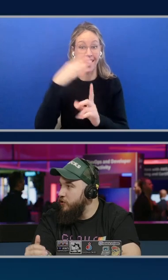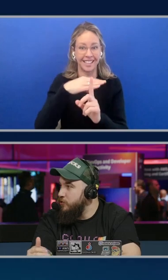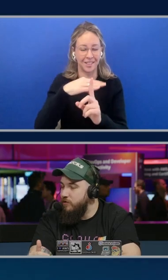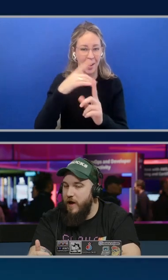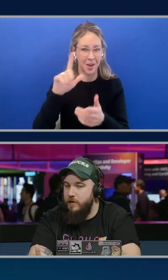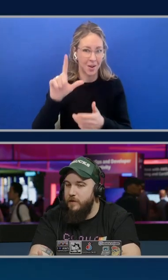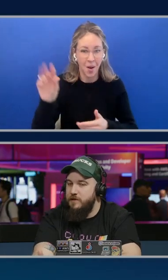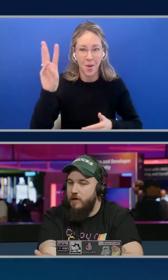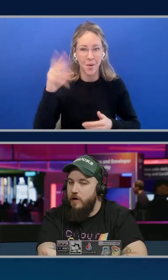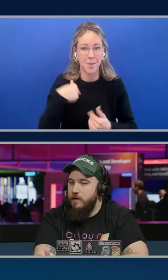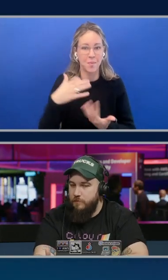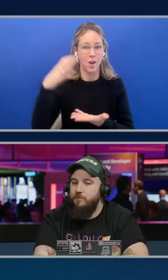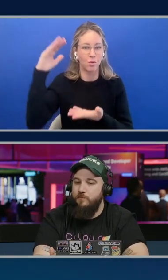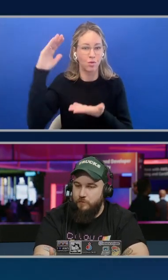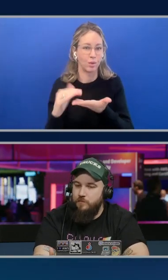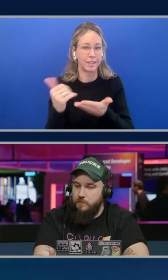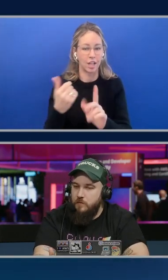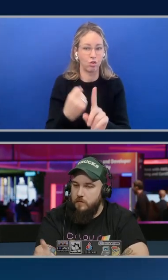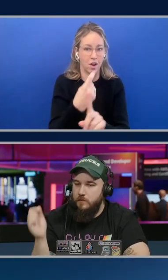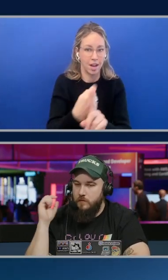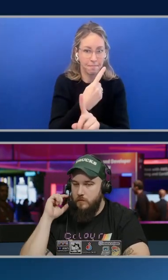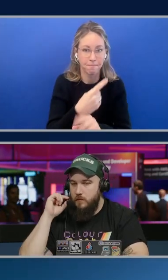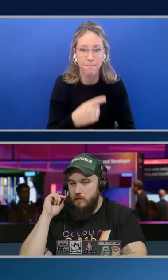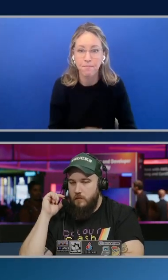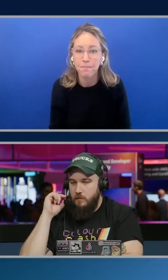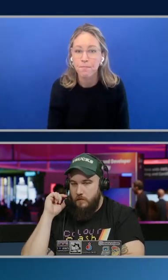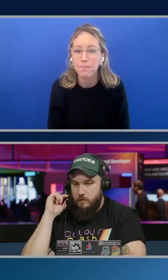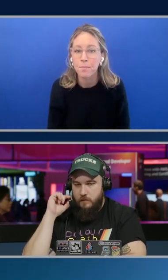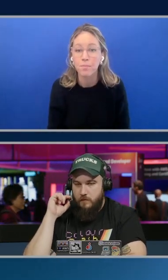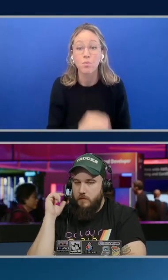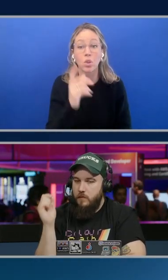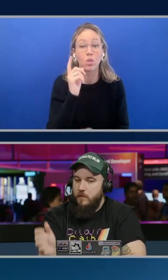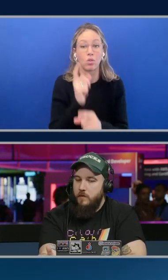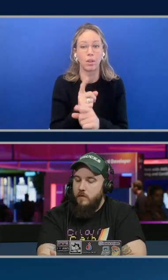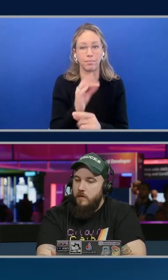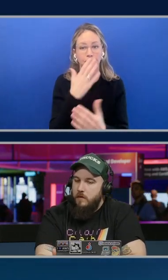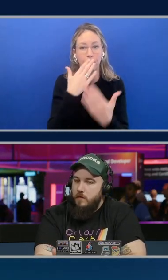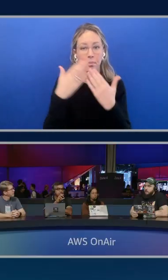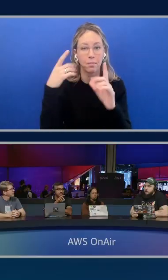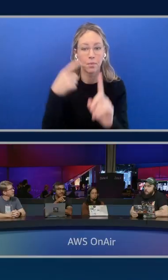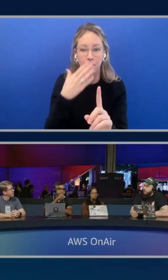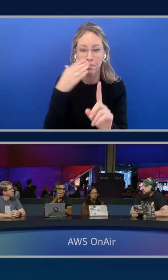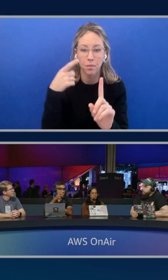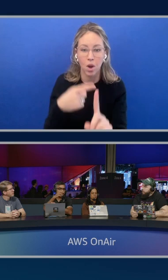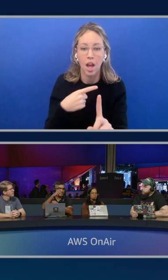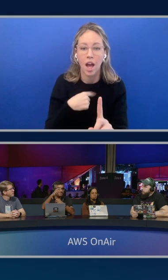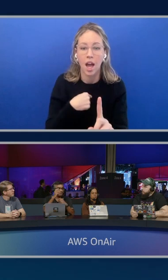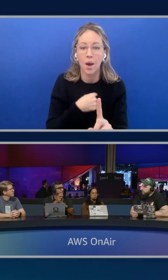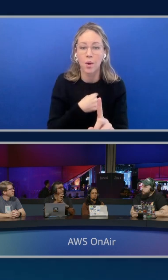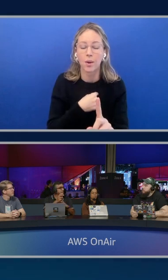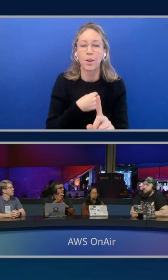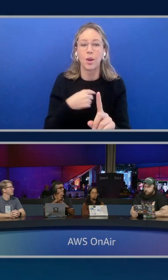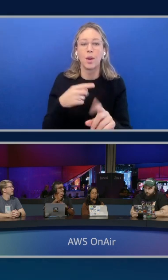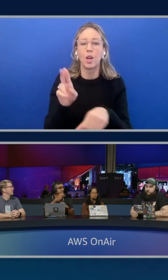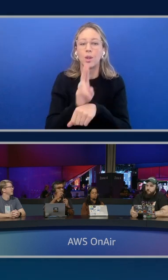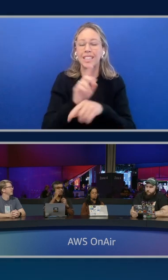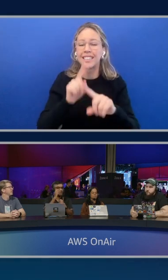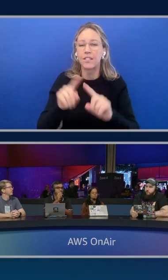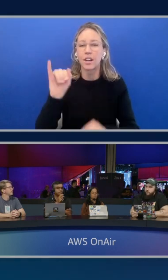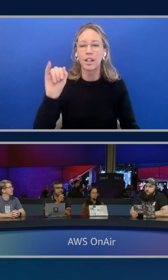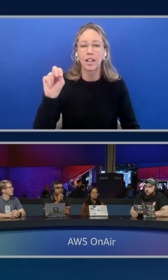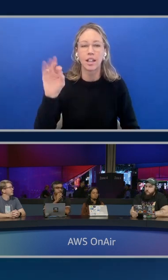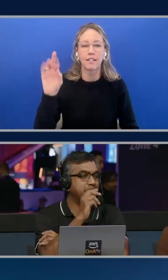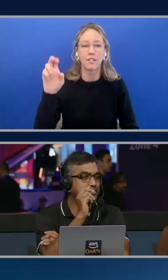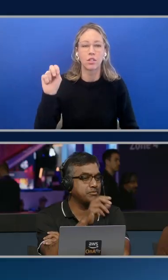want to reduce the randomness here, exactly. Right? Yes. Yeah. That's a good point. Yes. That's I was playing with multiple inference parameters, and then